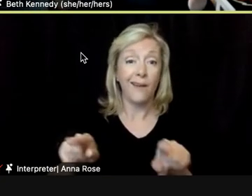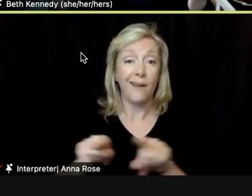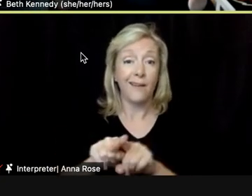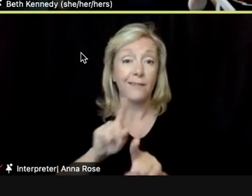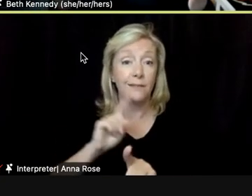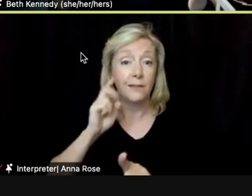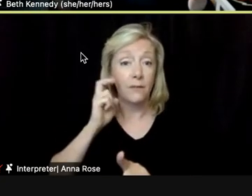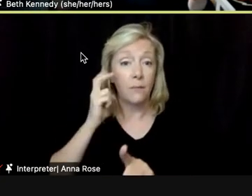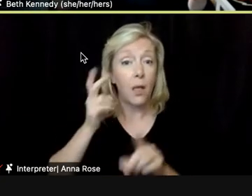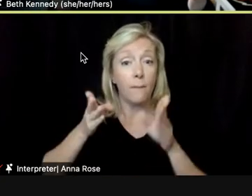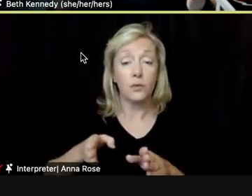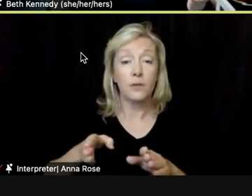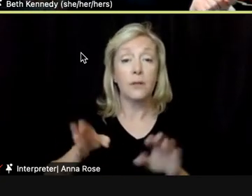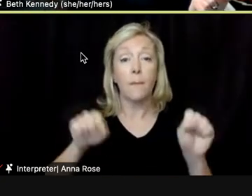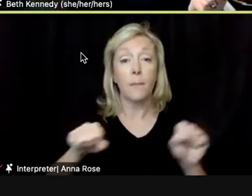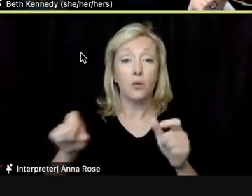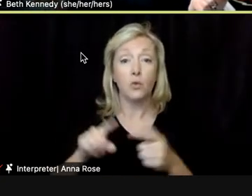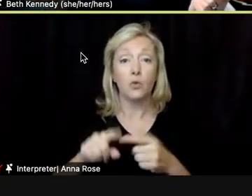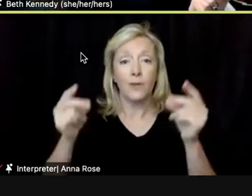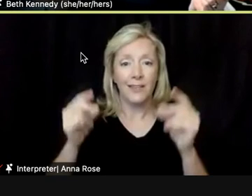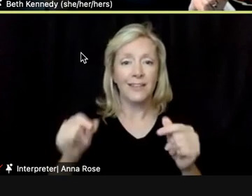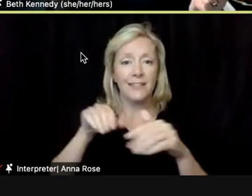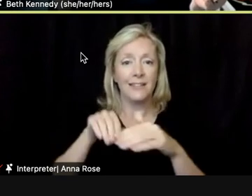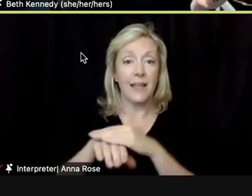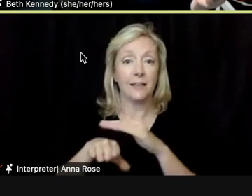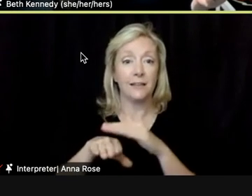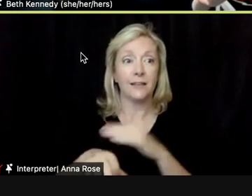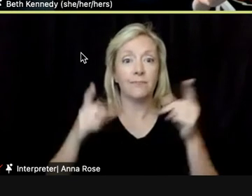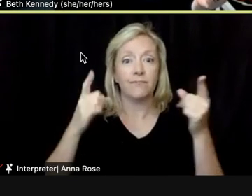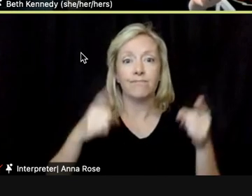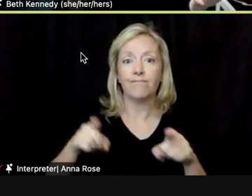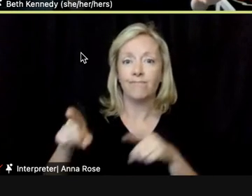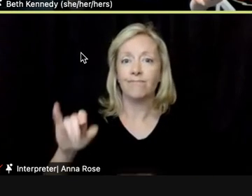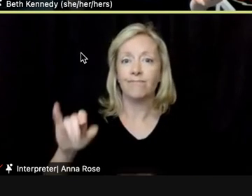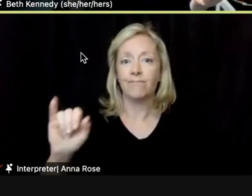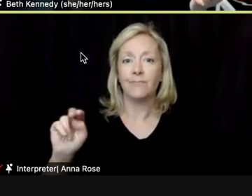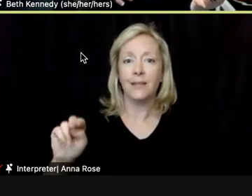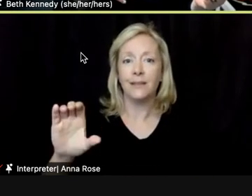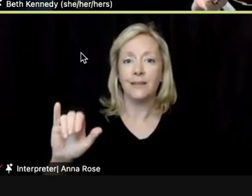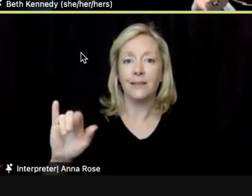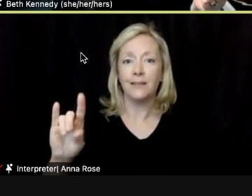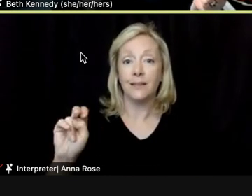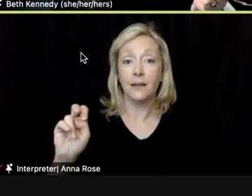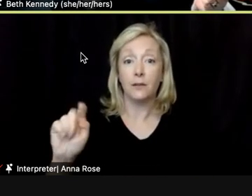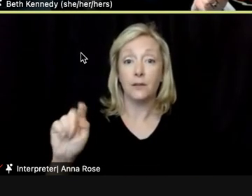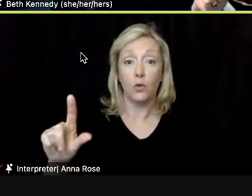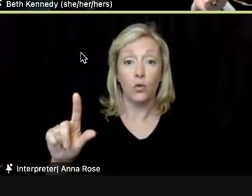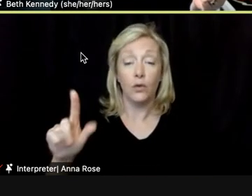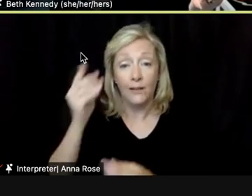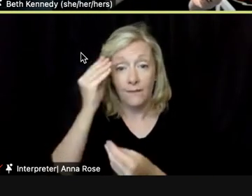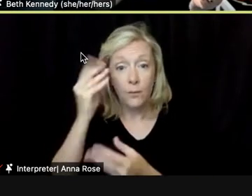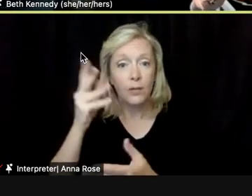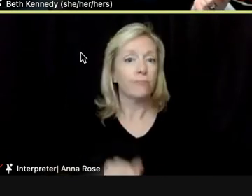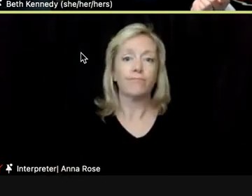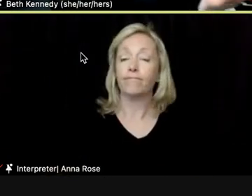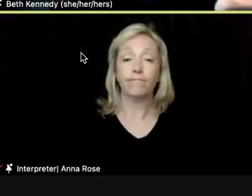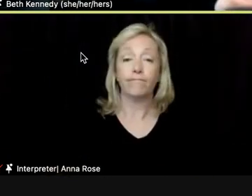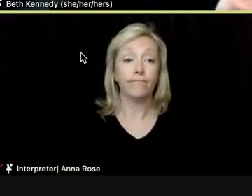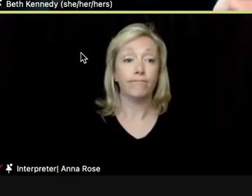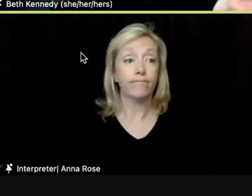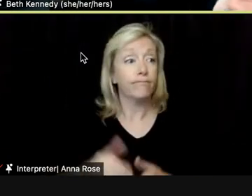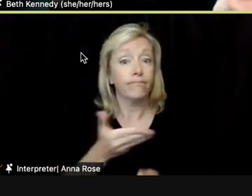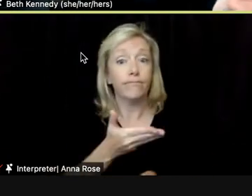gain instant access to information. Incidentally, you walk into a room, as hearing sighted people, we